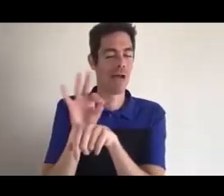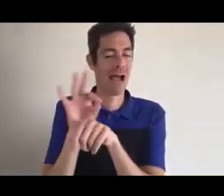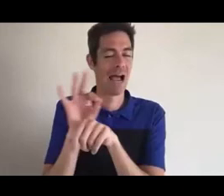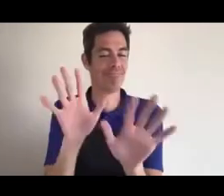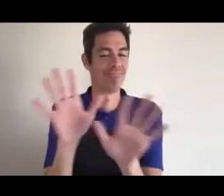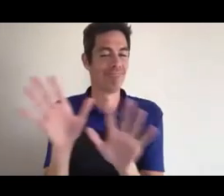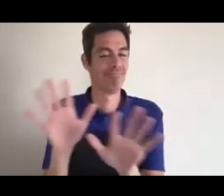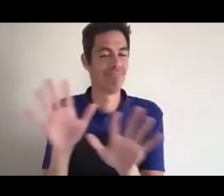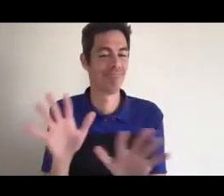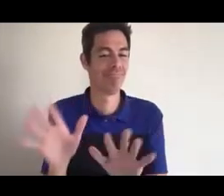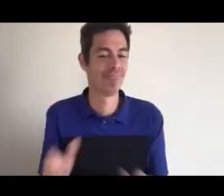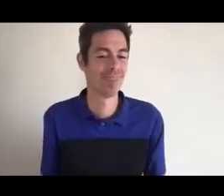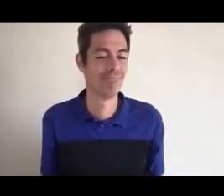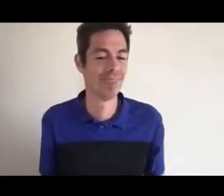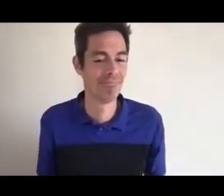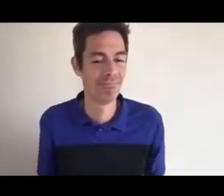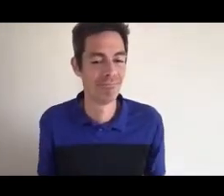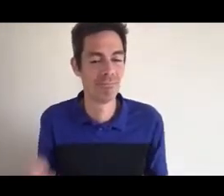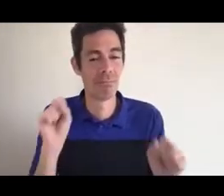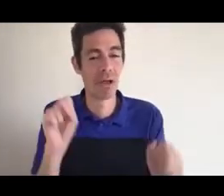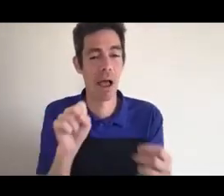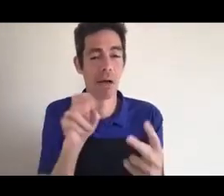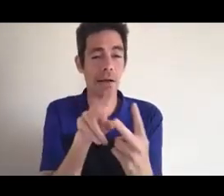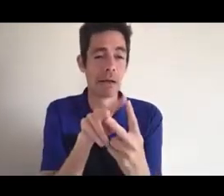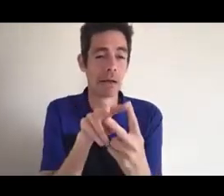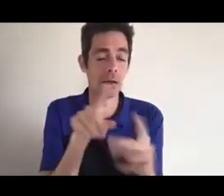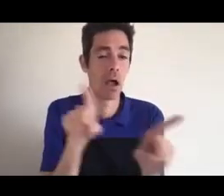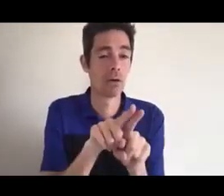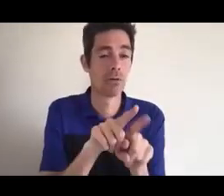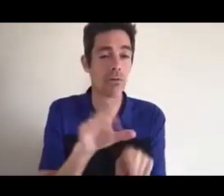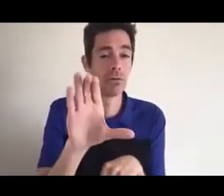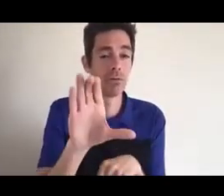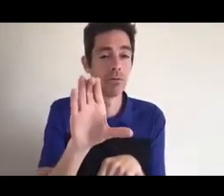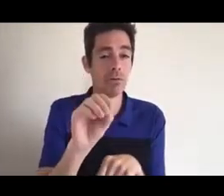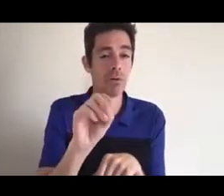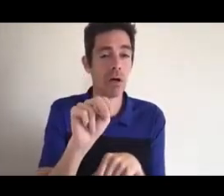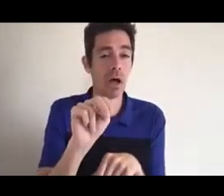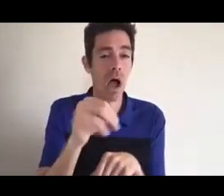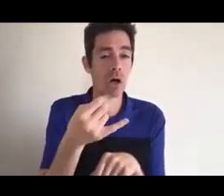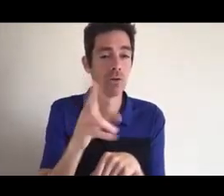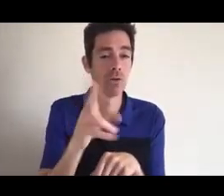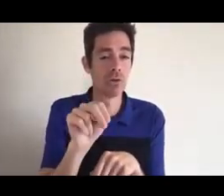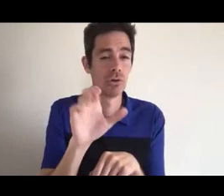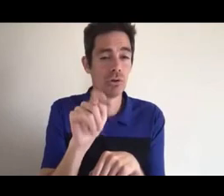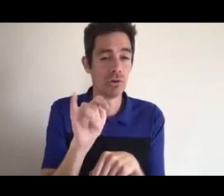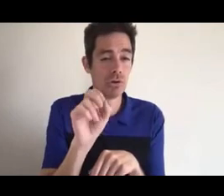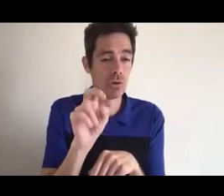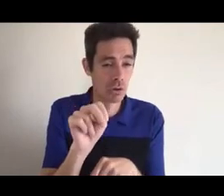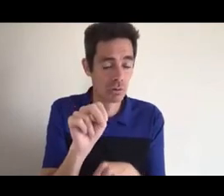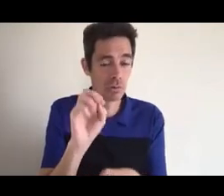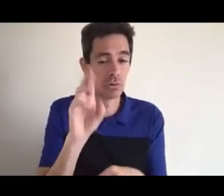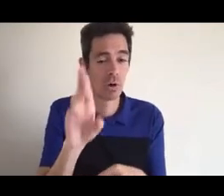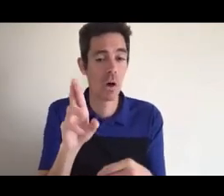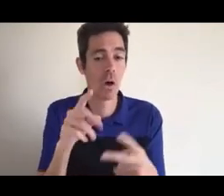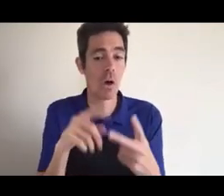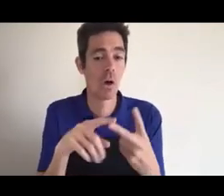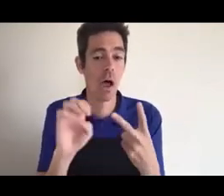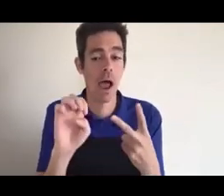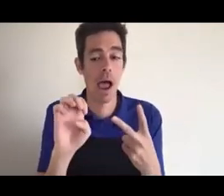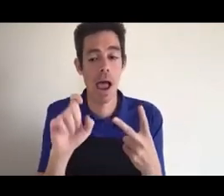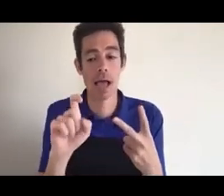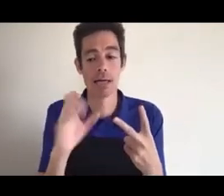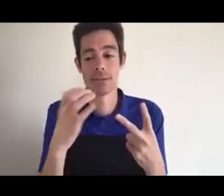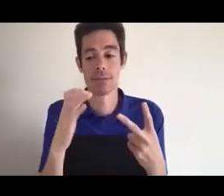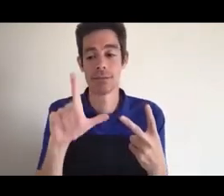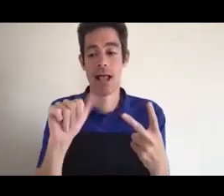I just say that it's a unique word function in ASL that could be used as